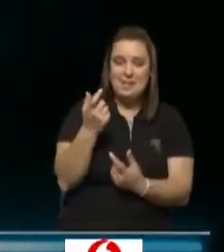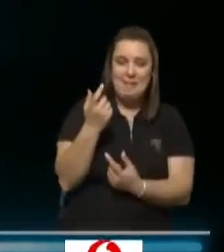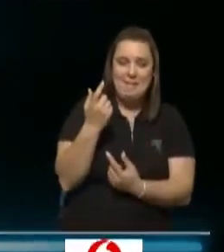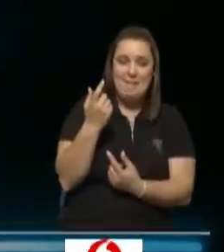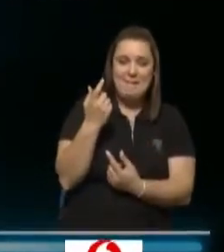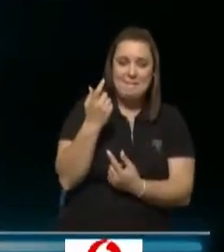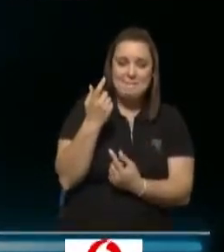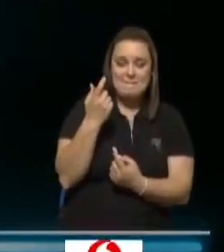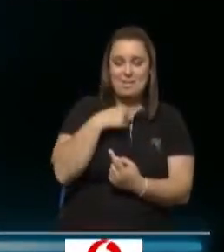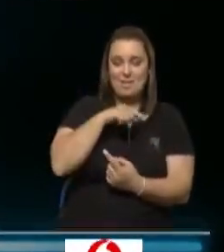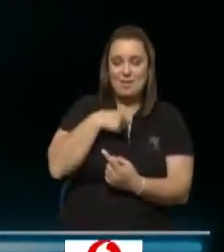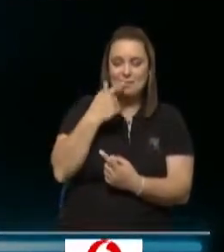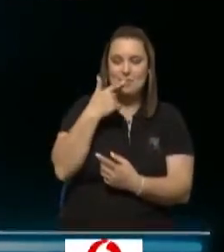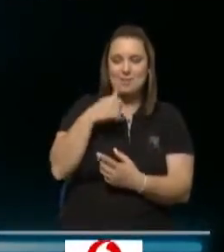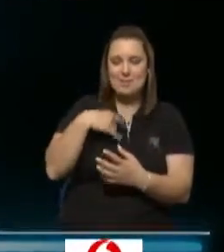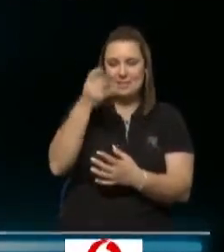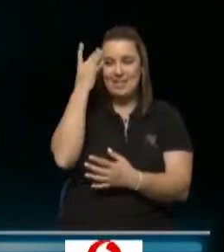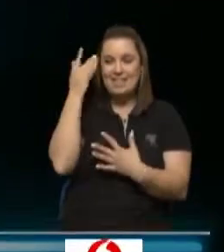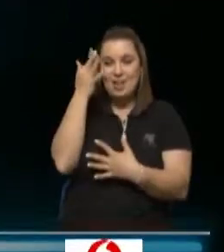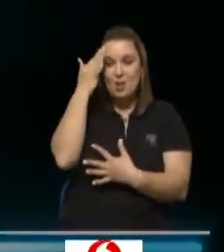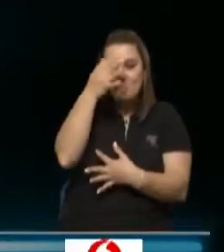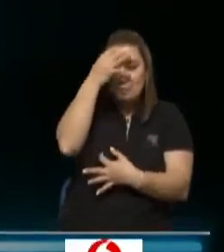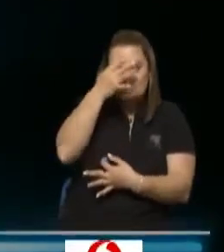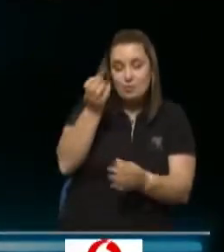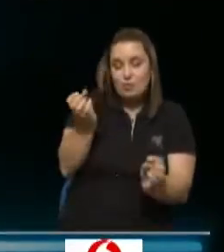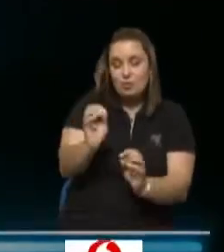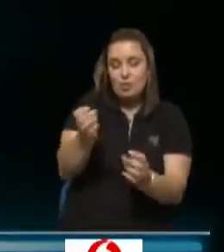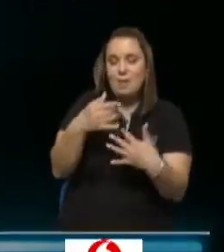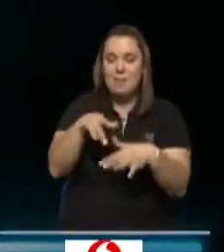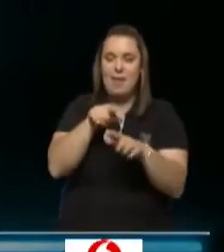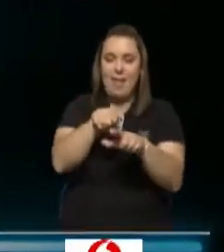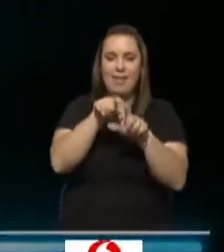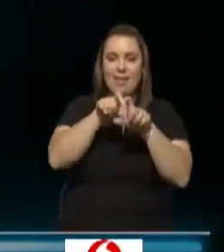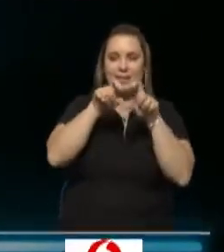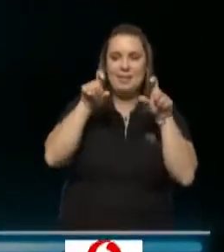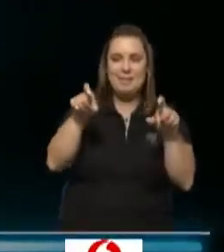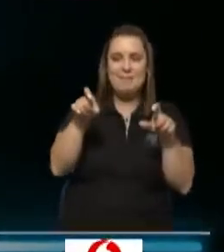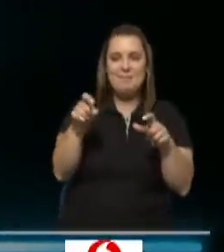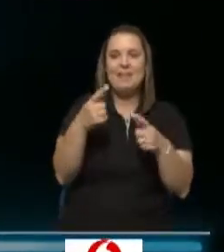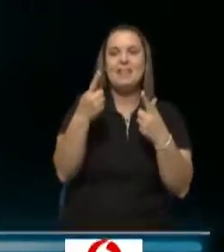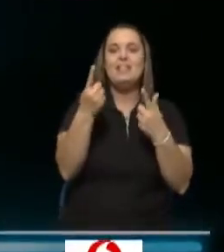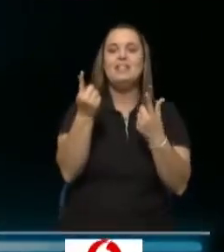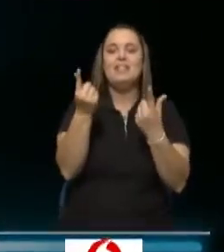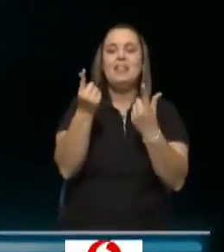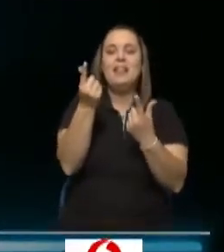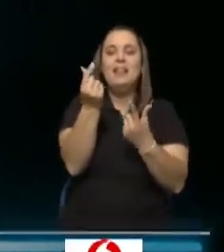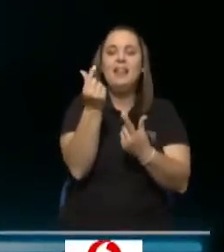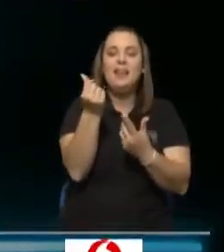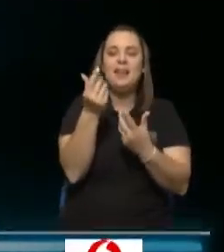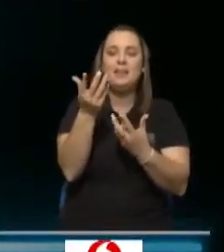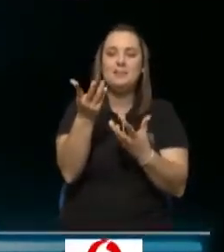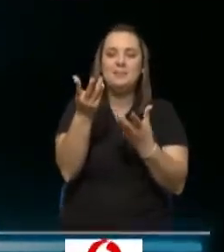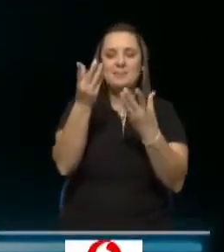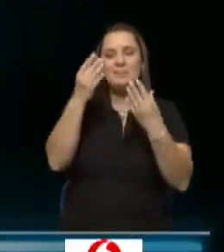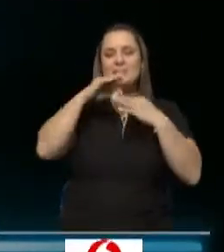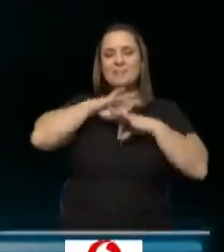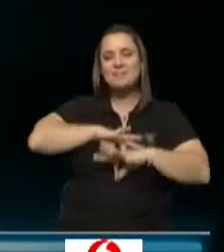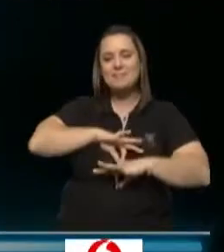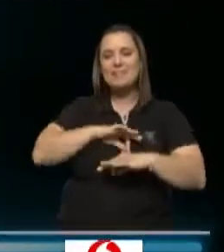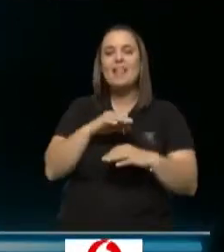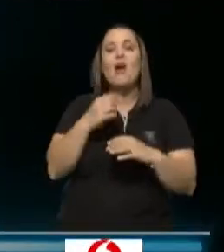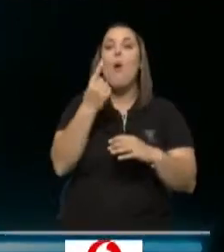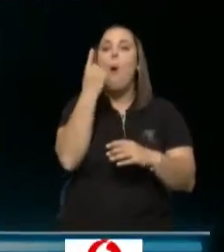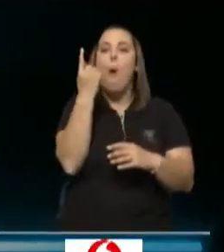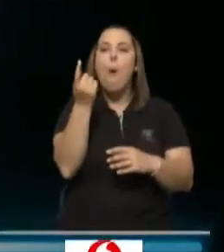companies are not paying a penny. I don't have the exact figures, But these companies may have a turnover